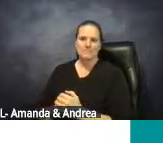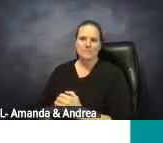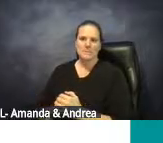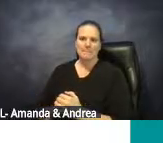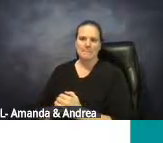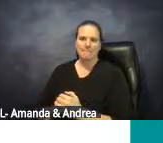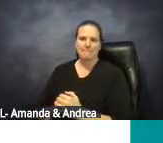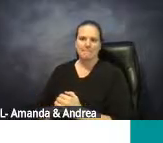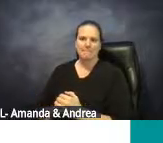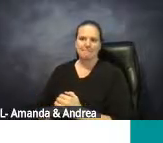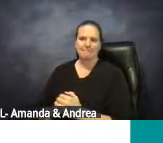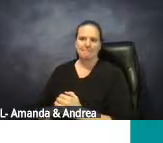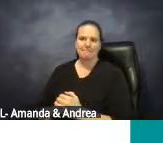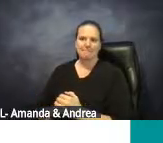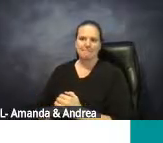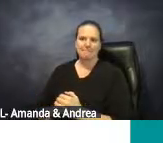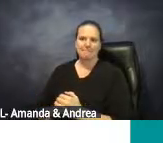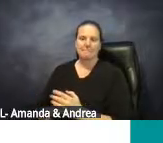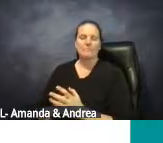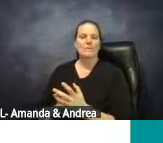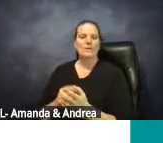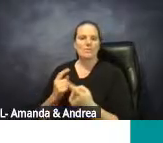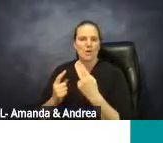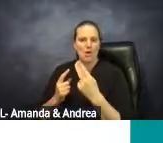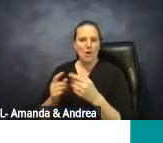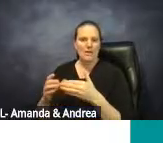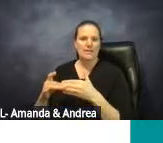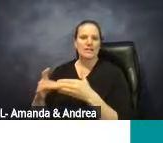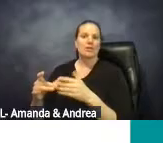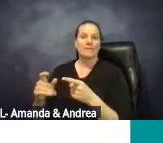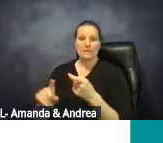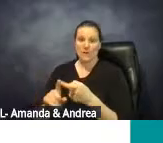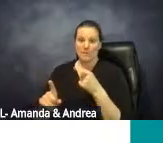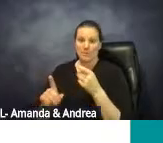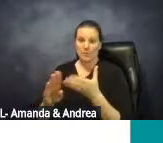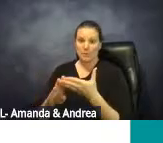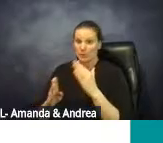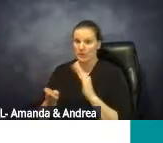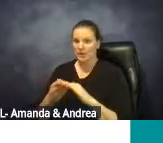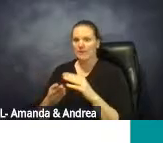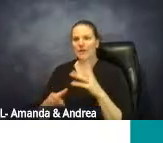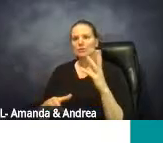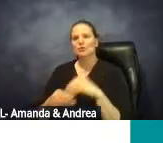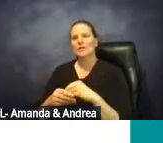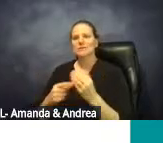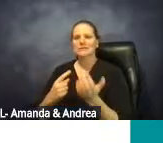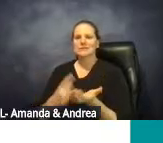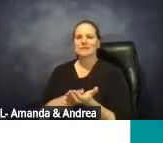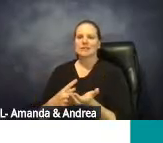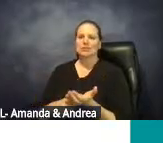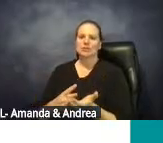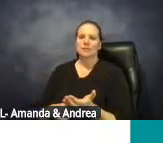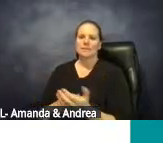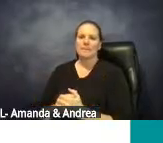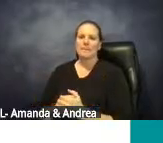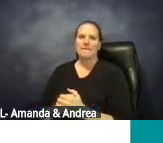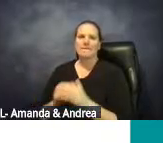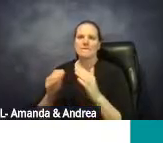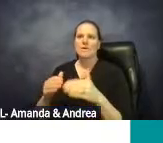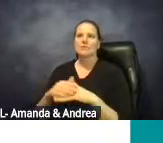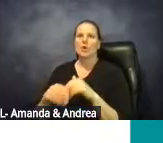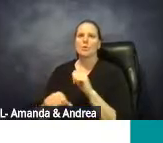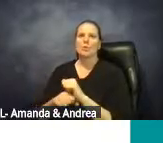as well as thought leaders from the community. They joined us for a discussion focused on